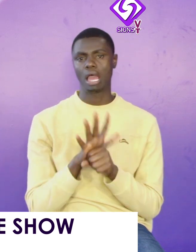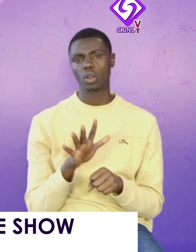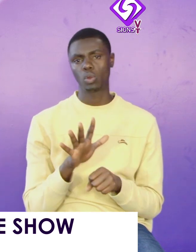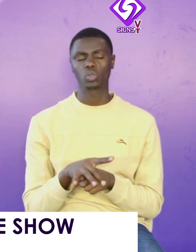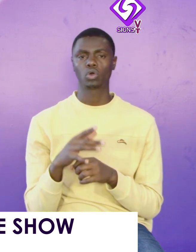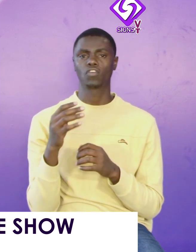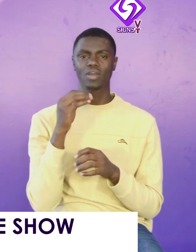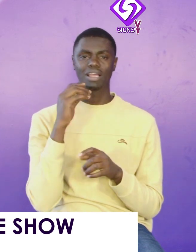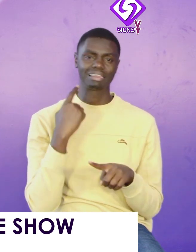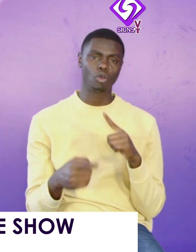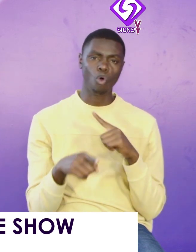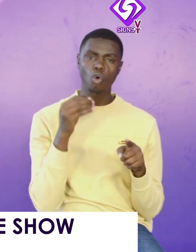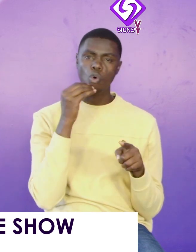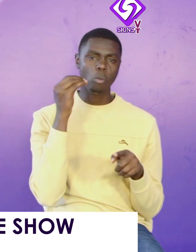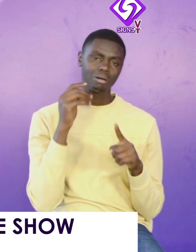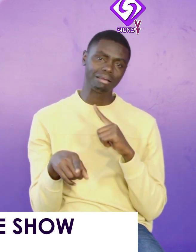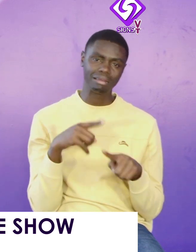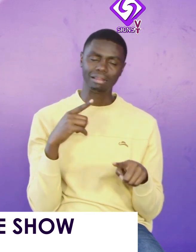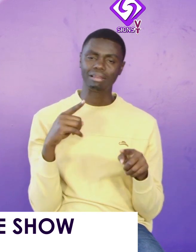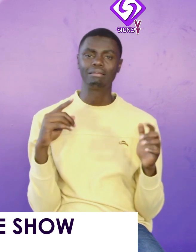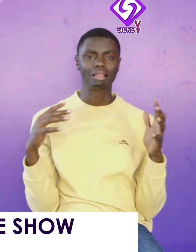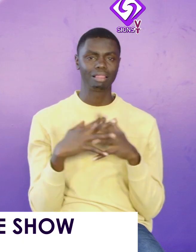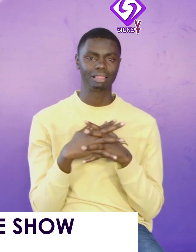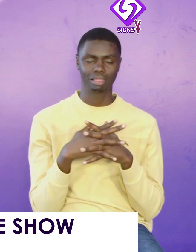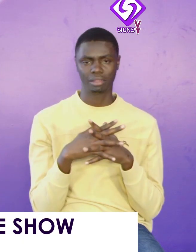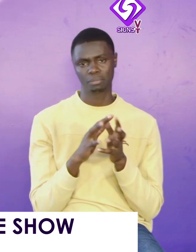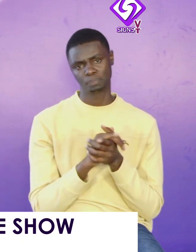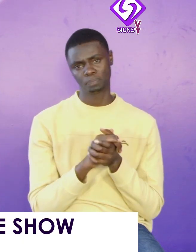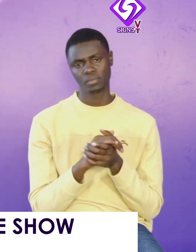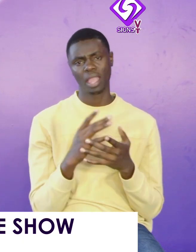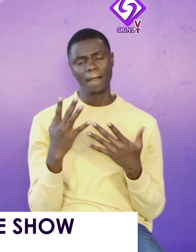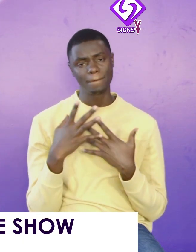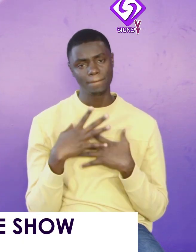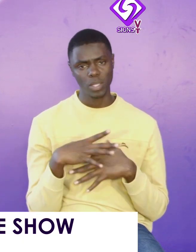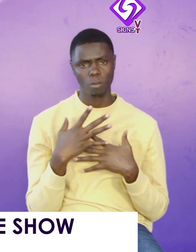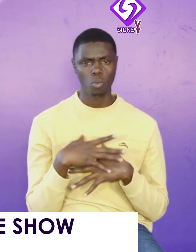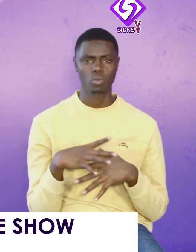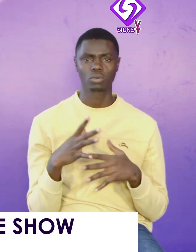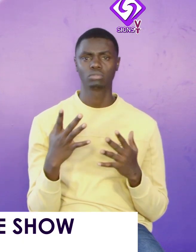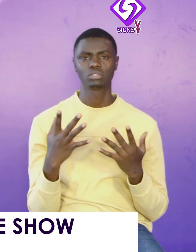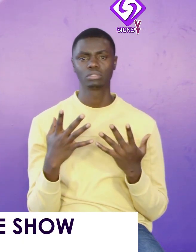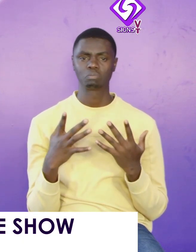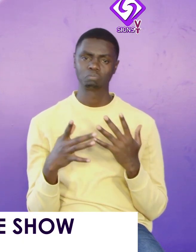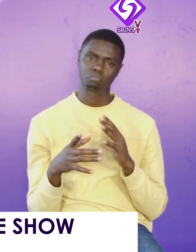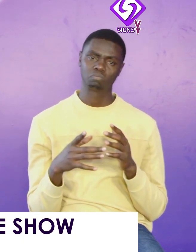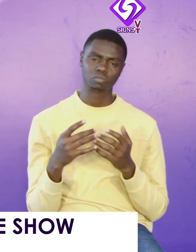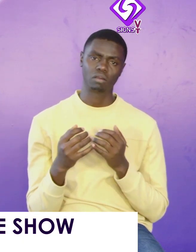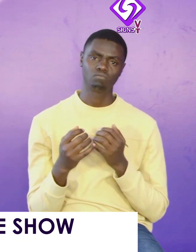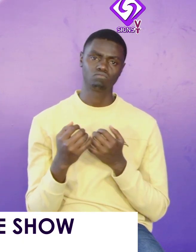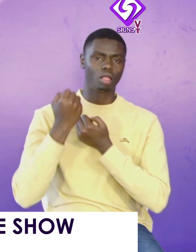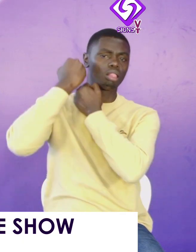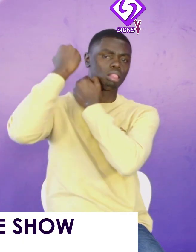homicide cases. For some reason, people are taking away their lives.